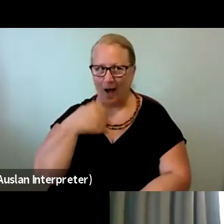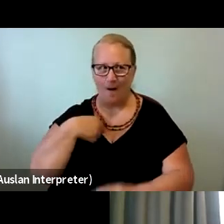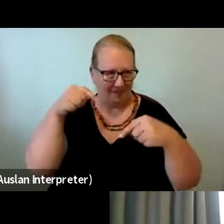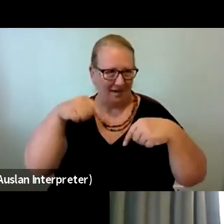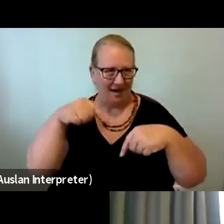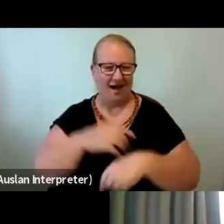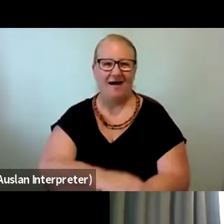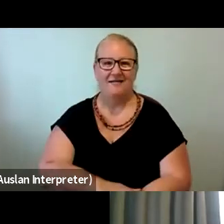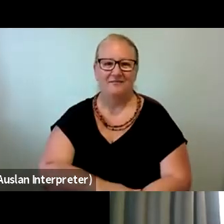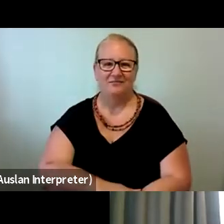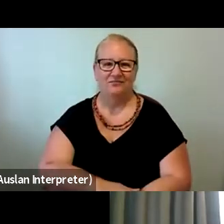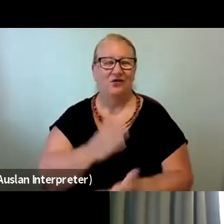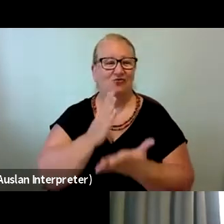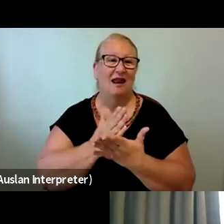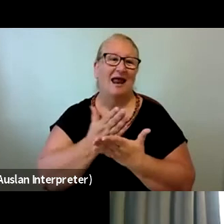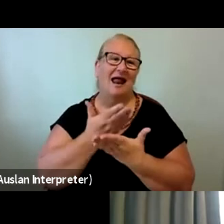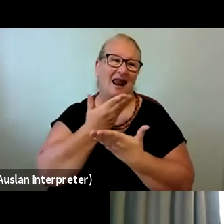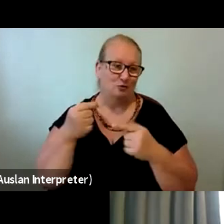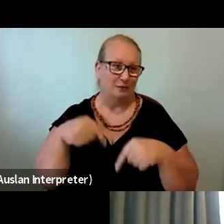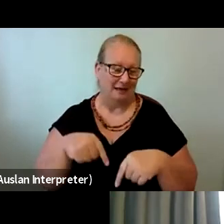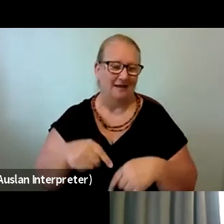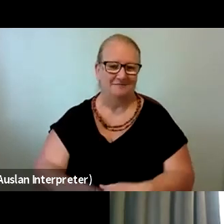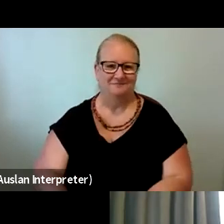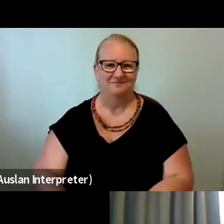It's really good to be here, actually.